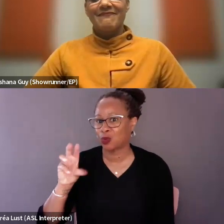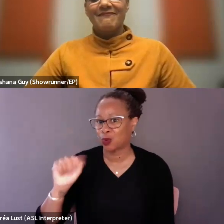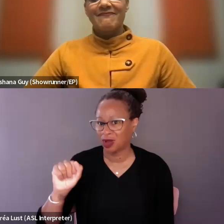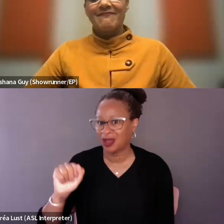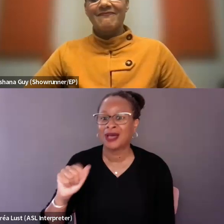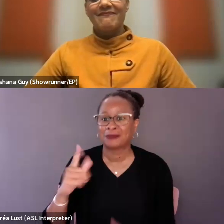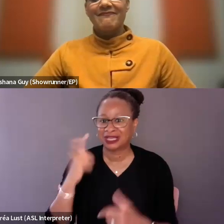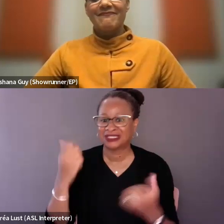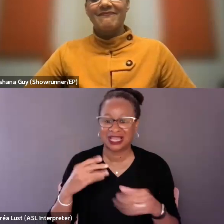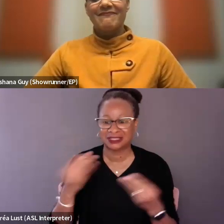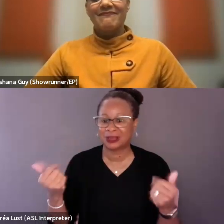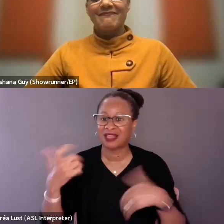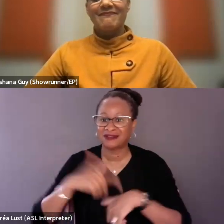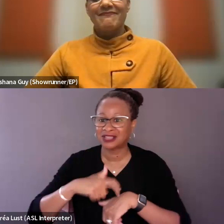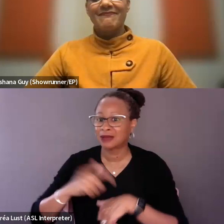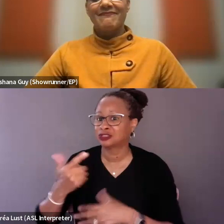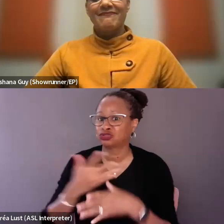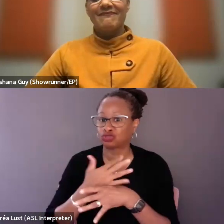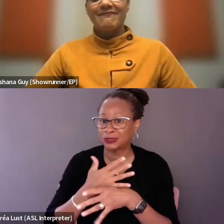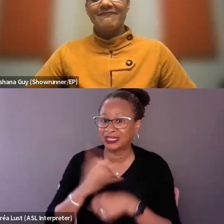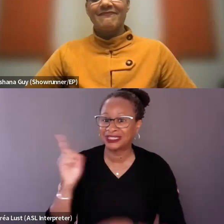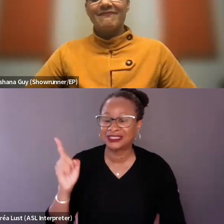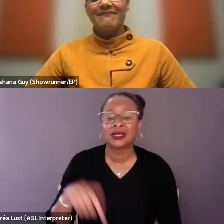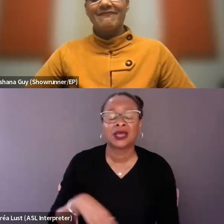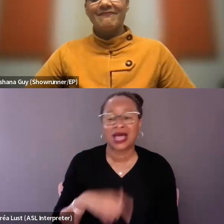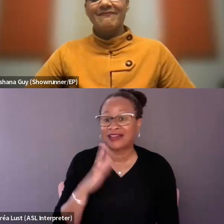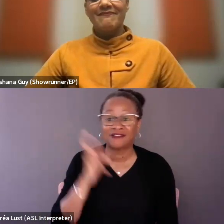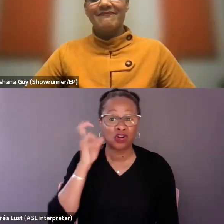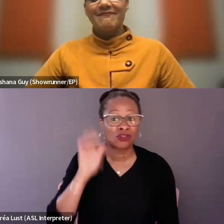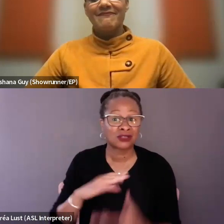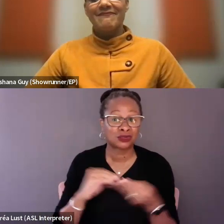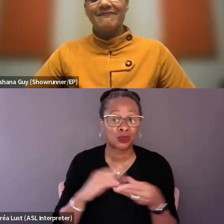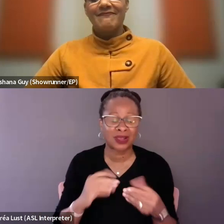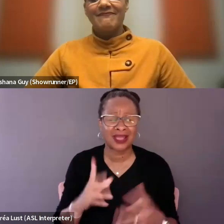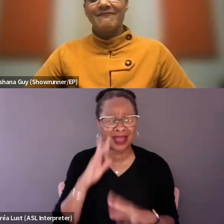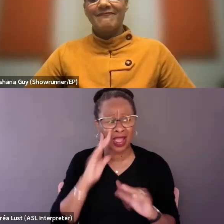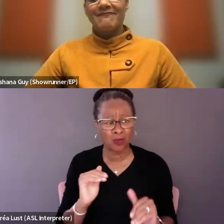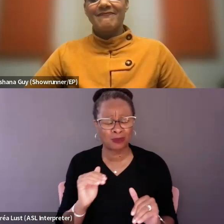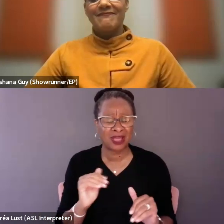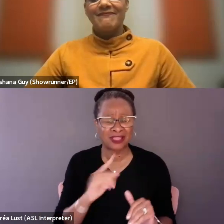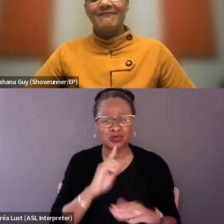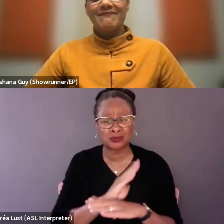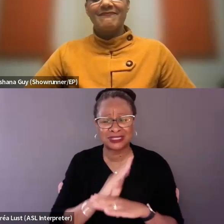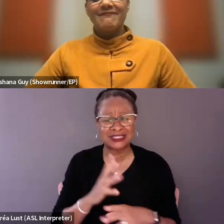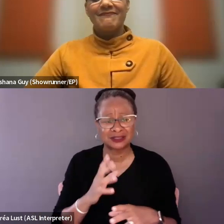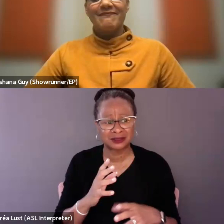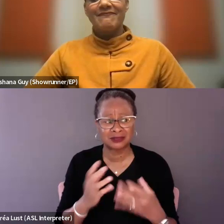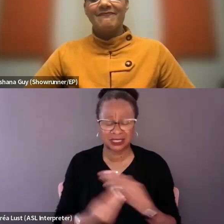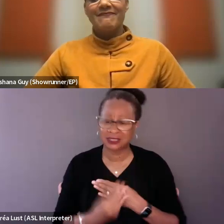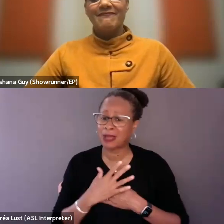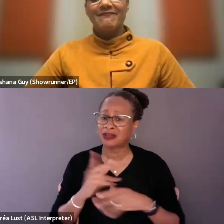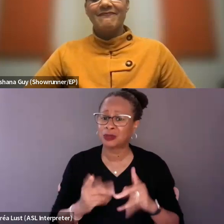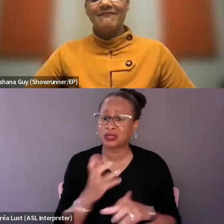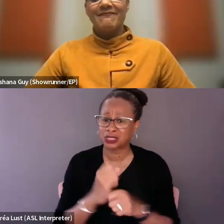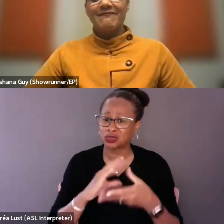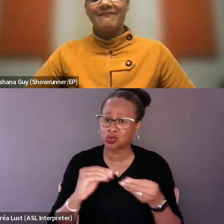Germany. I'd never heard those stories before. And I hope actually it's inspiring to people to like get those stories from your family members.